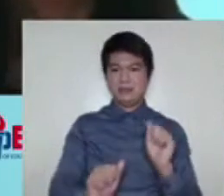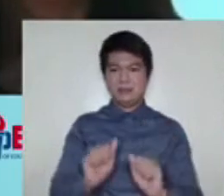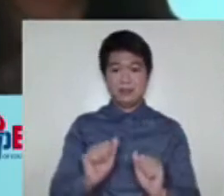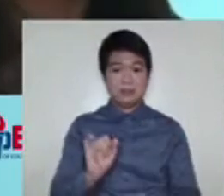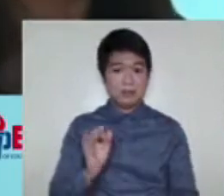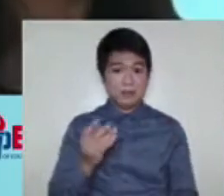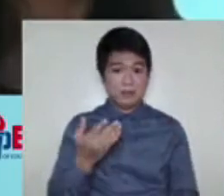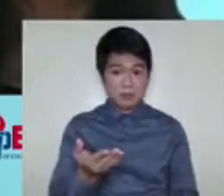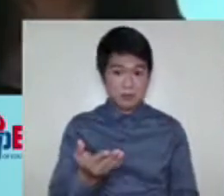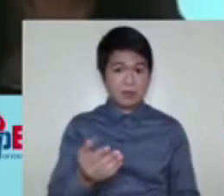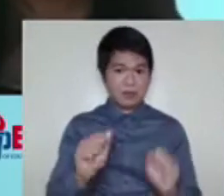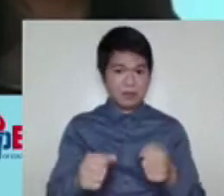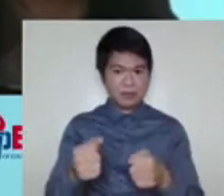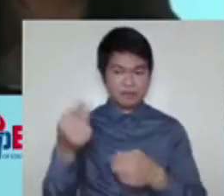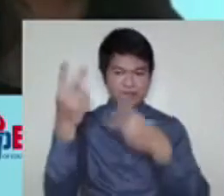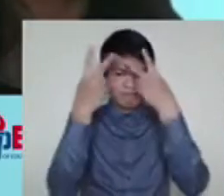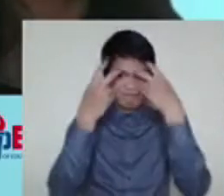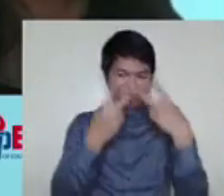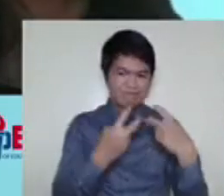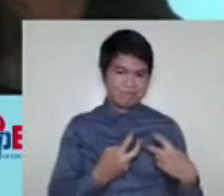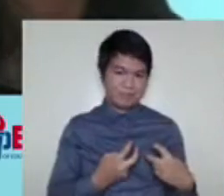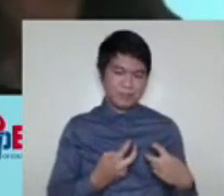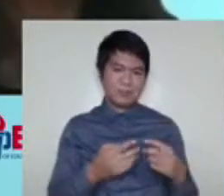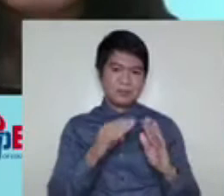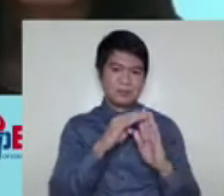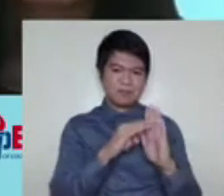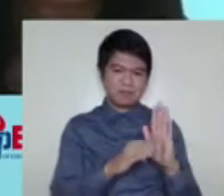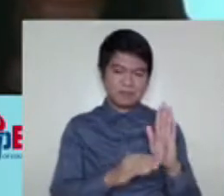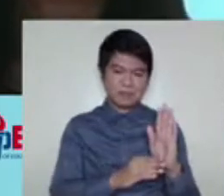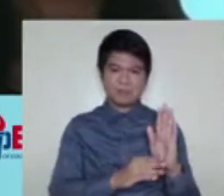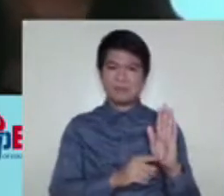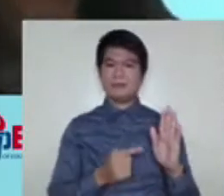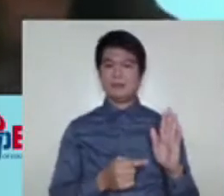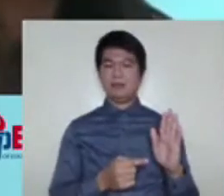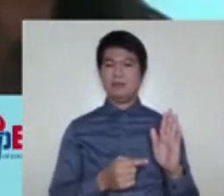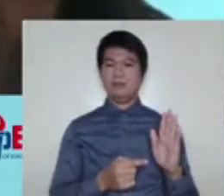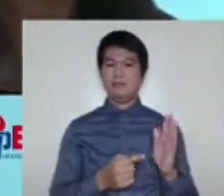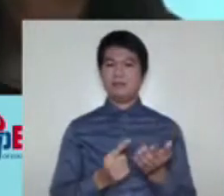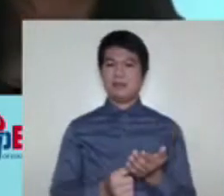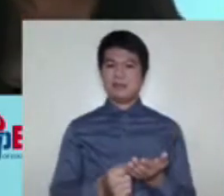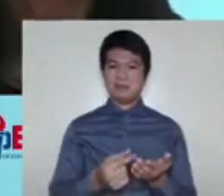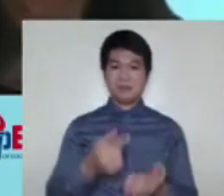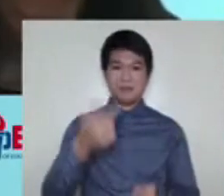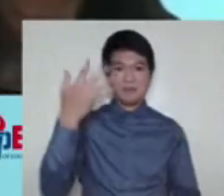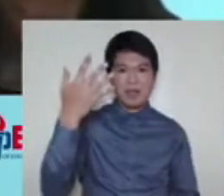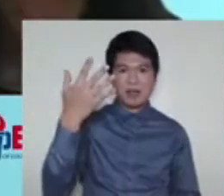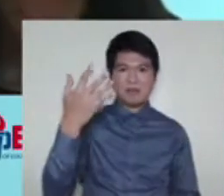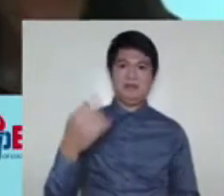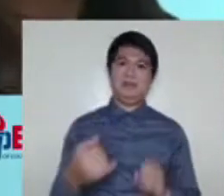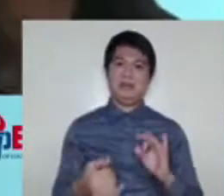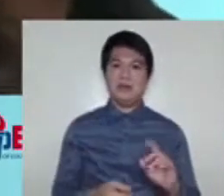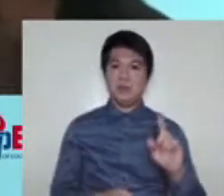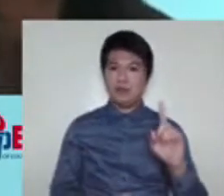these components, then that will get you a rating of 5. But if 1 or 2 is missing, or one or